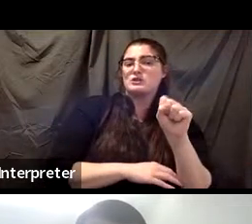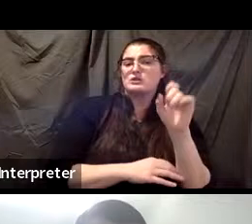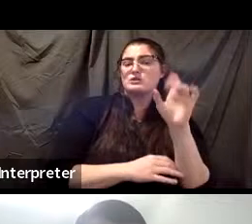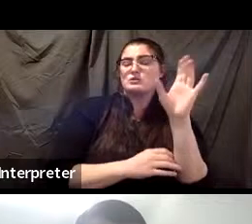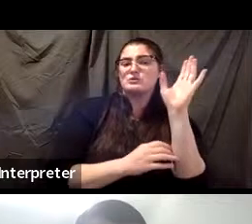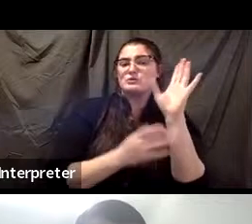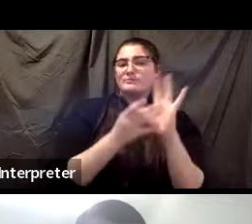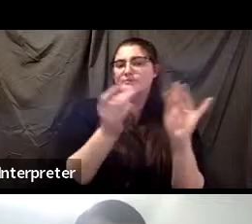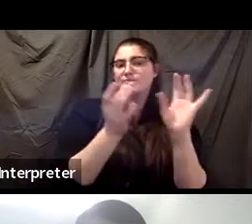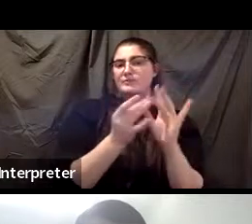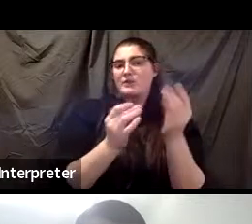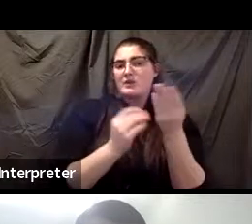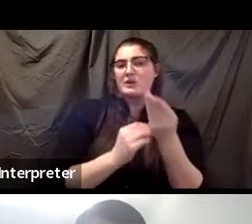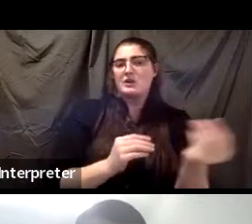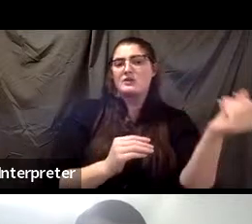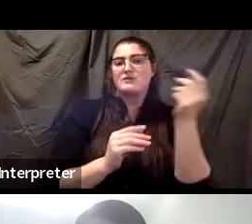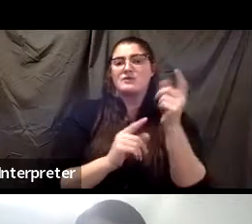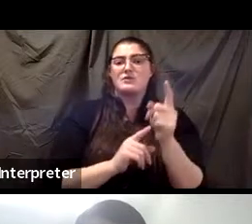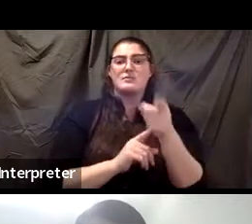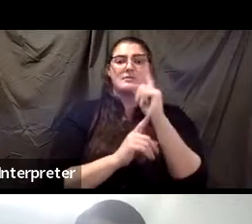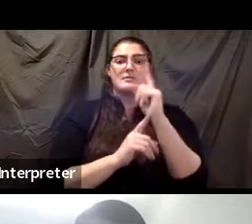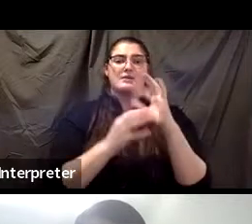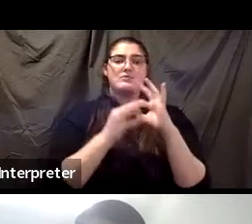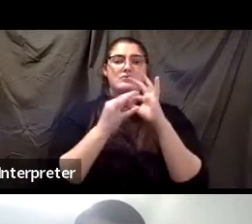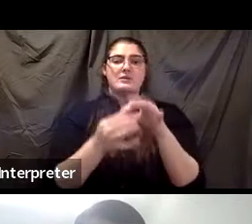the Washington Teachers Union